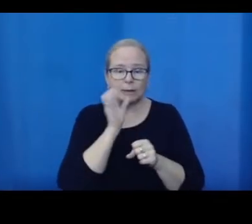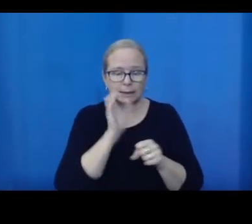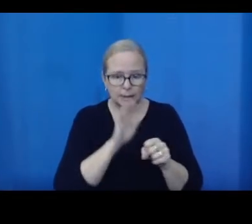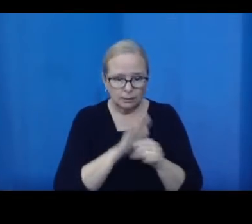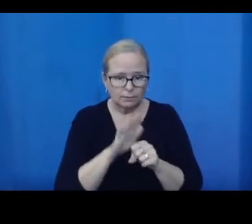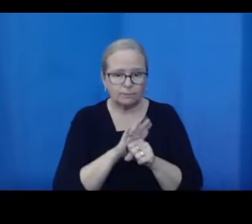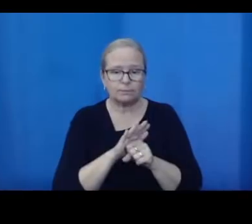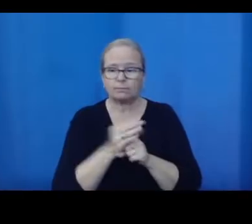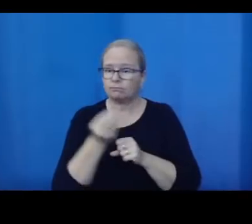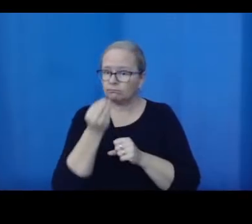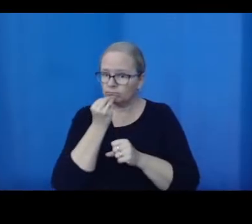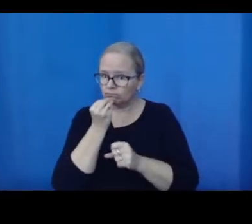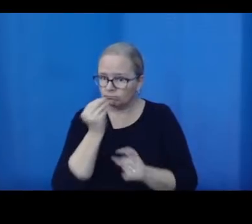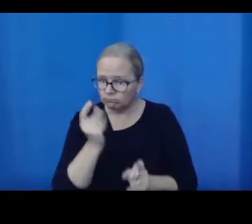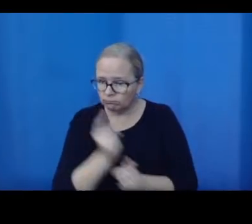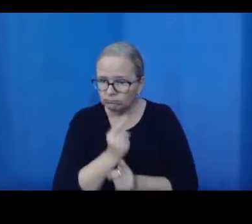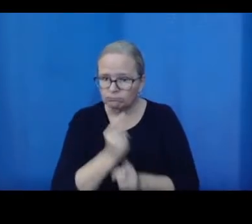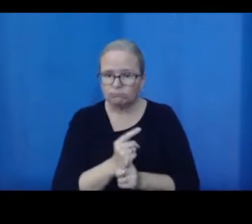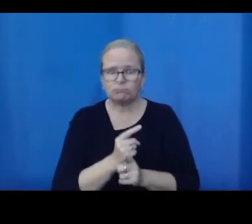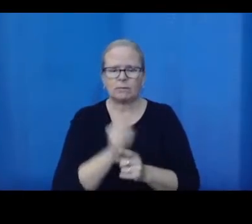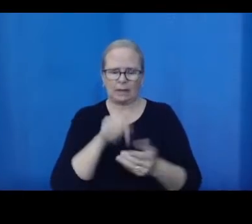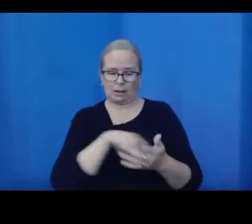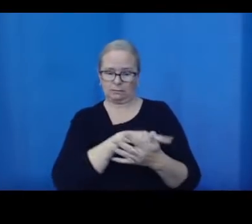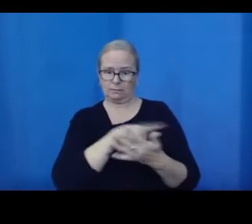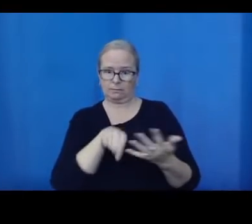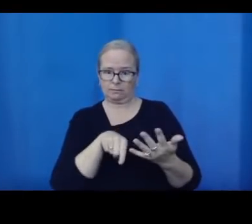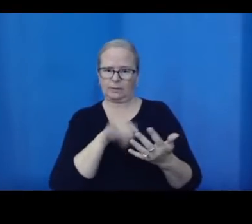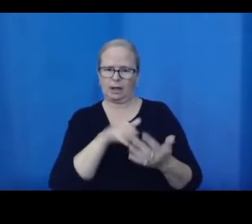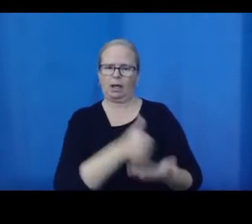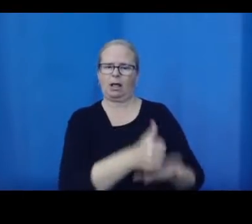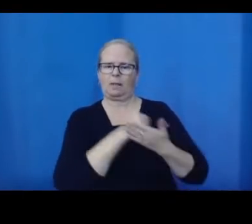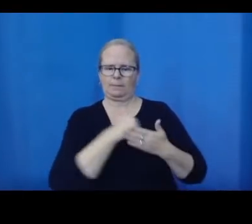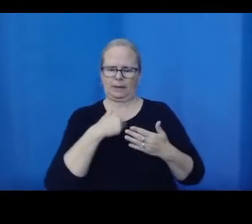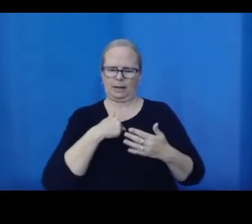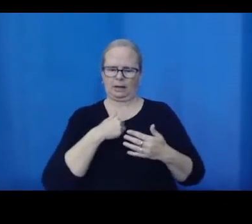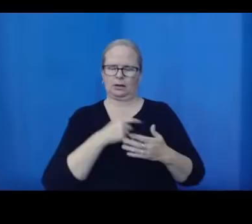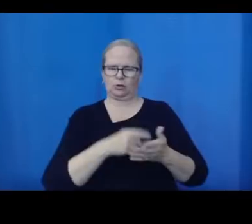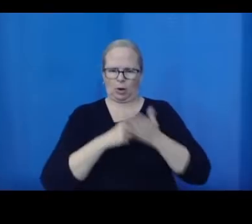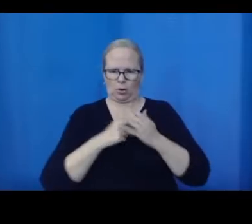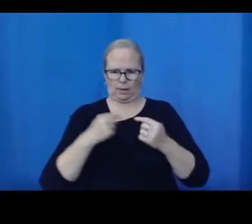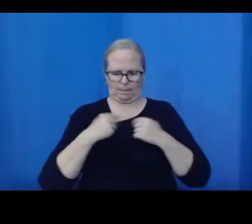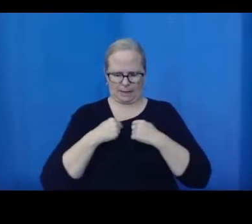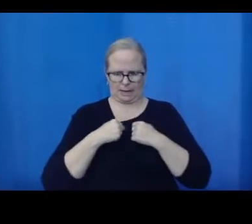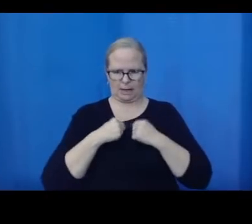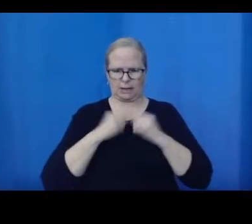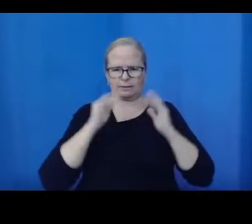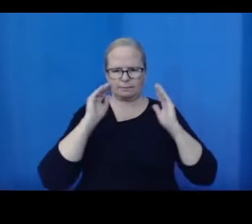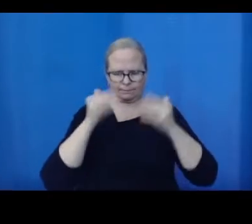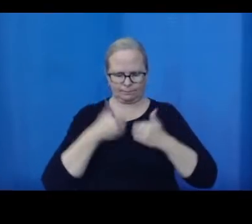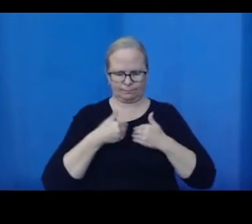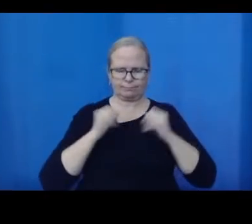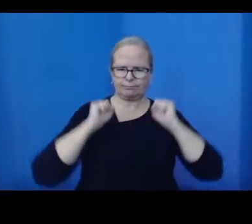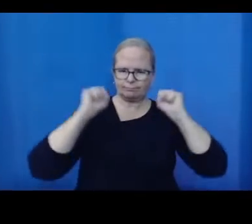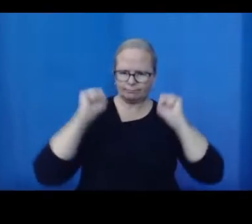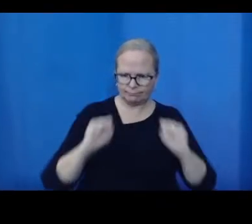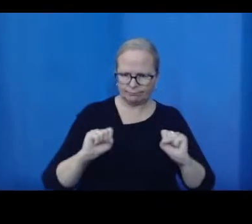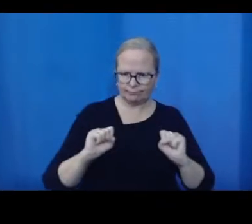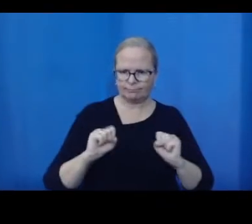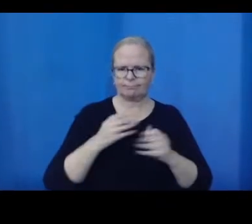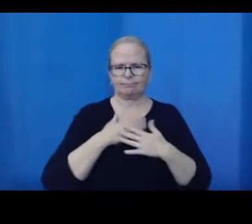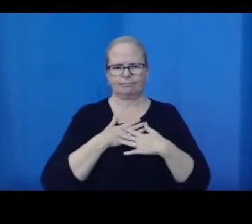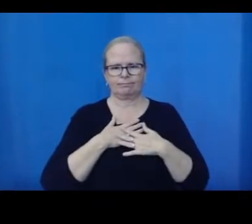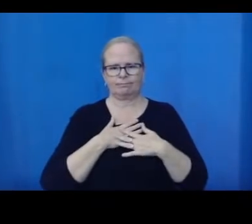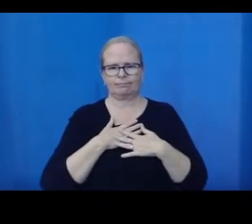alone time. I need exercise. Those are two major things that kind of support my mental health. And when I have those